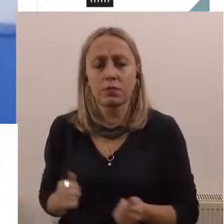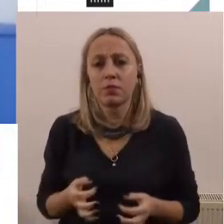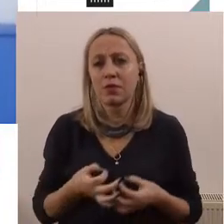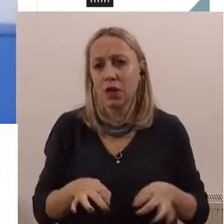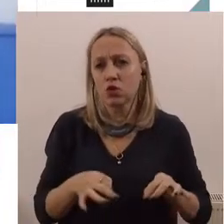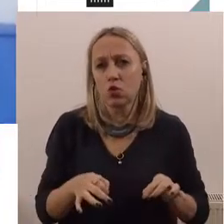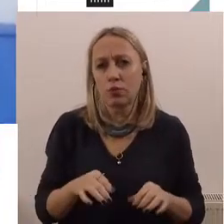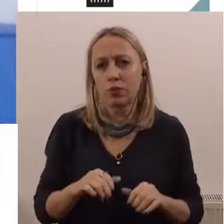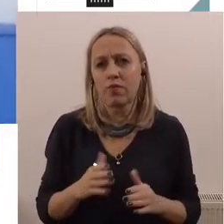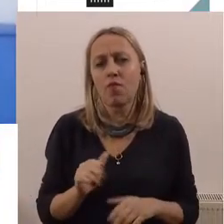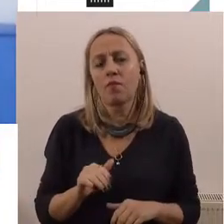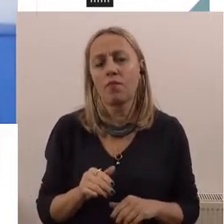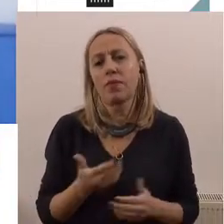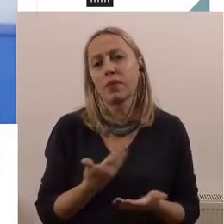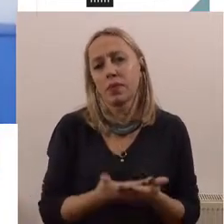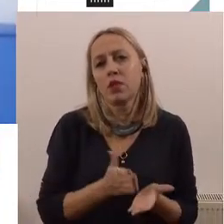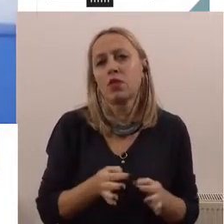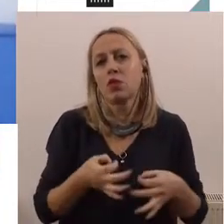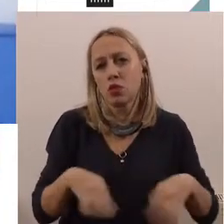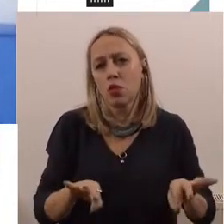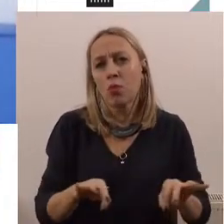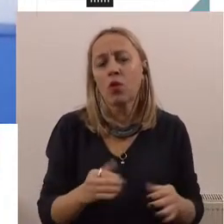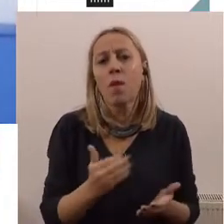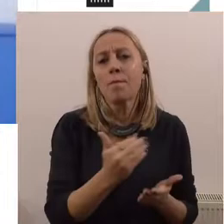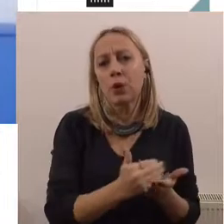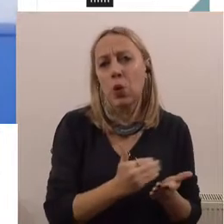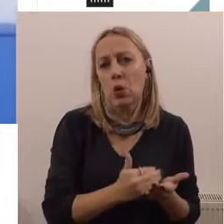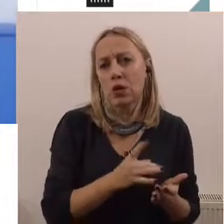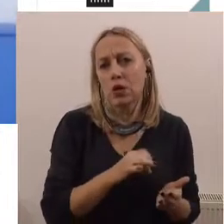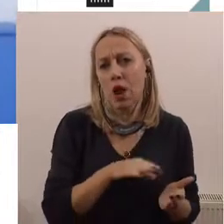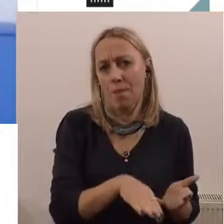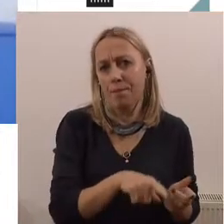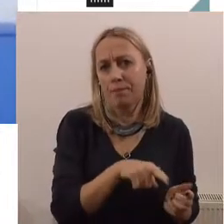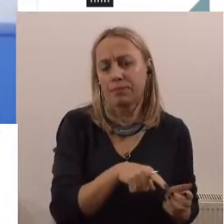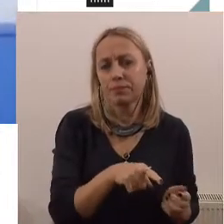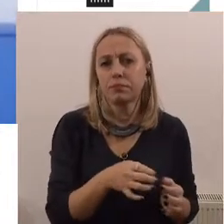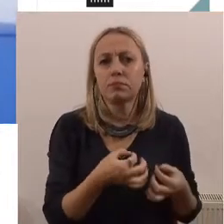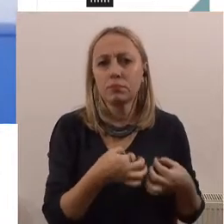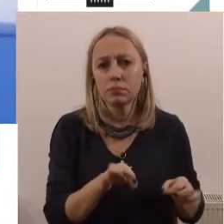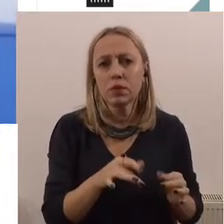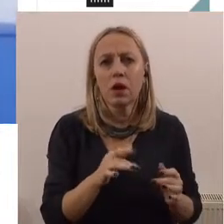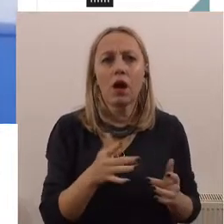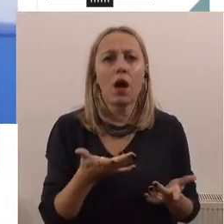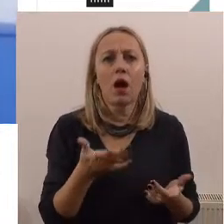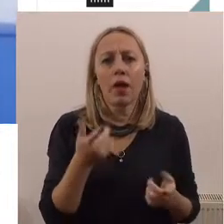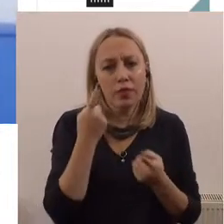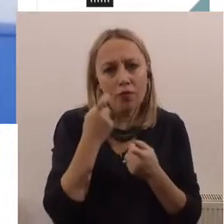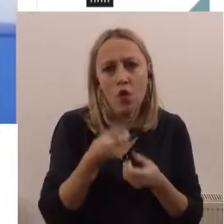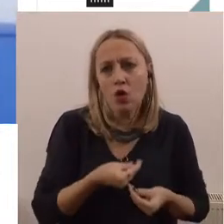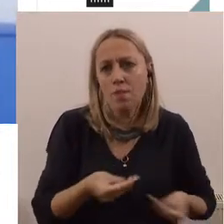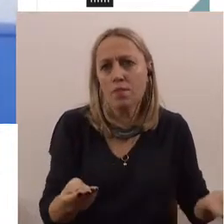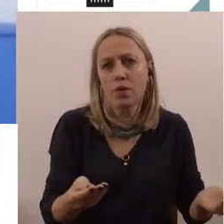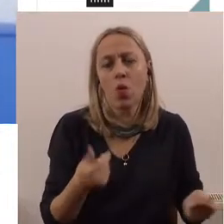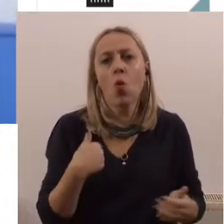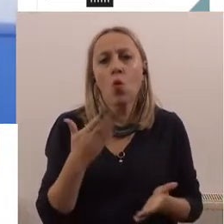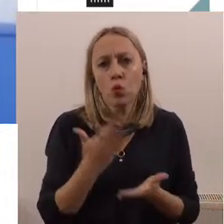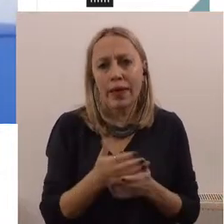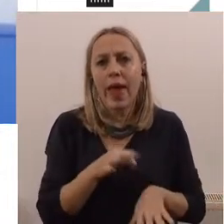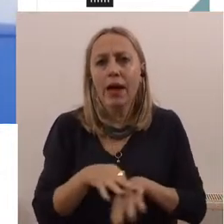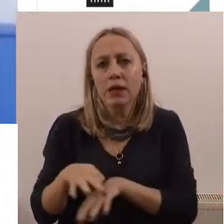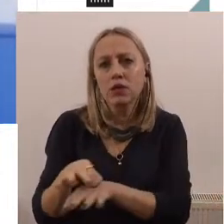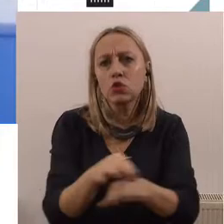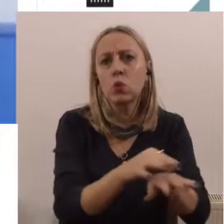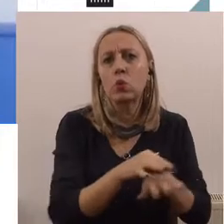So for example, for programs, so that's accessibility to the content. We